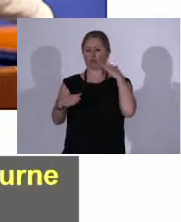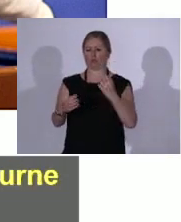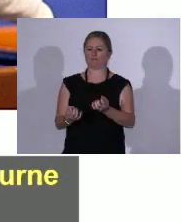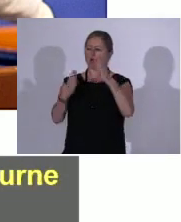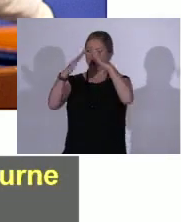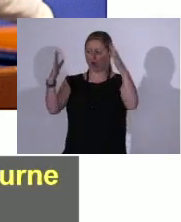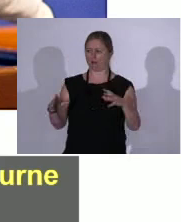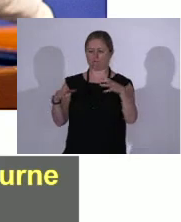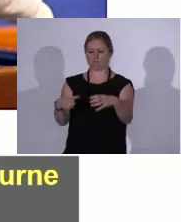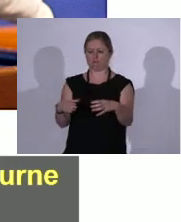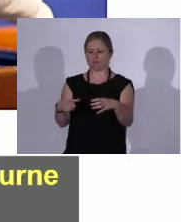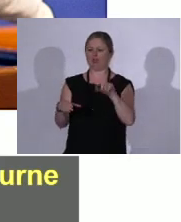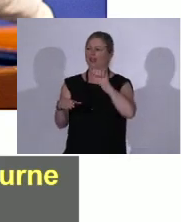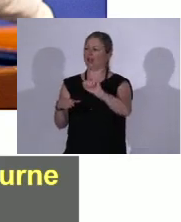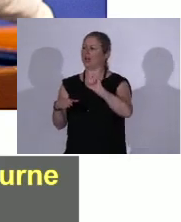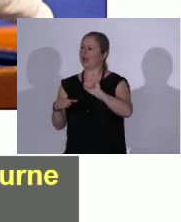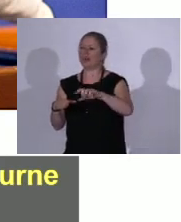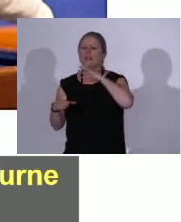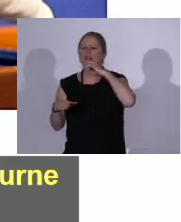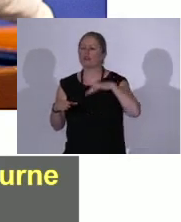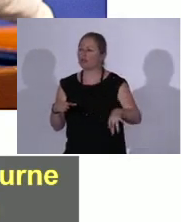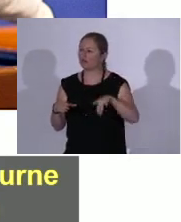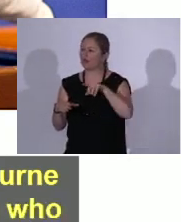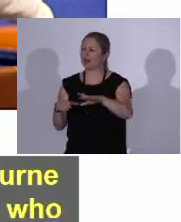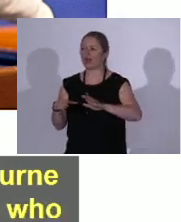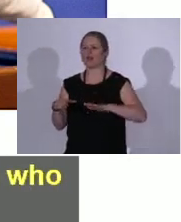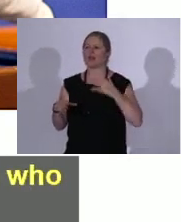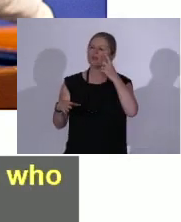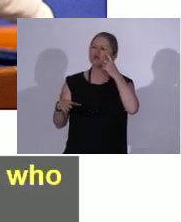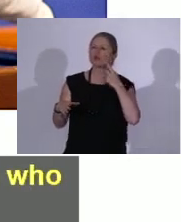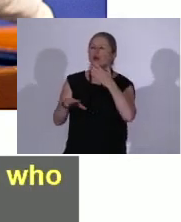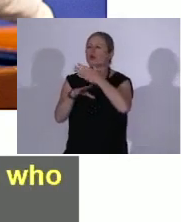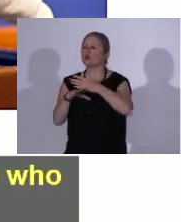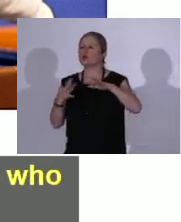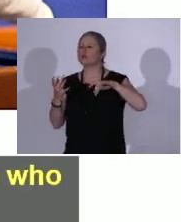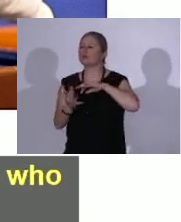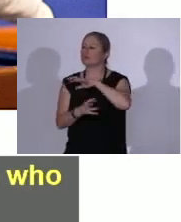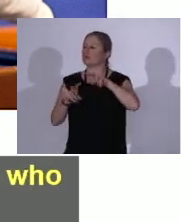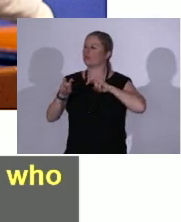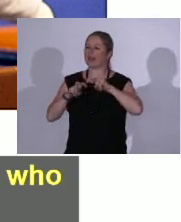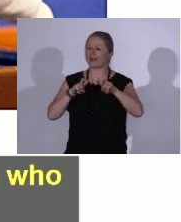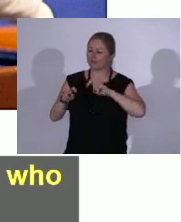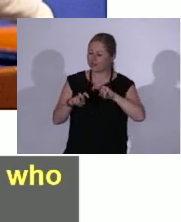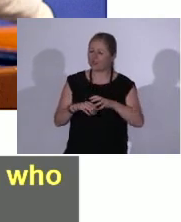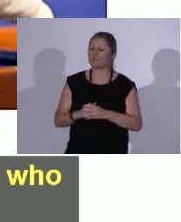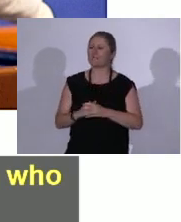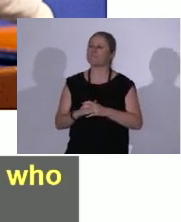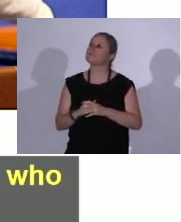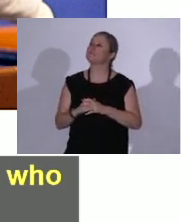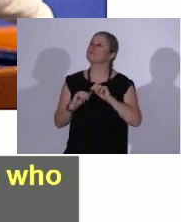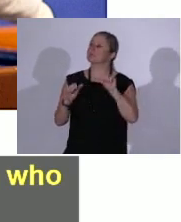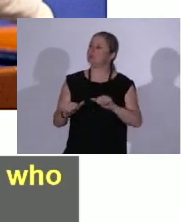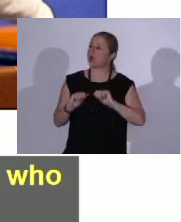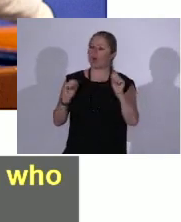homelessness and their children who were interested in trying a new social activity. And what we did is we connected them with the